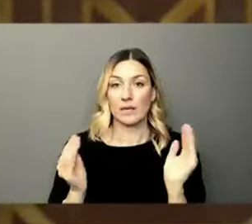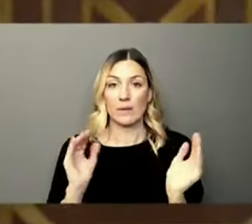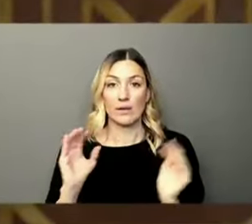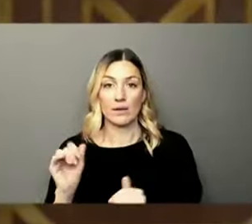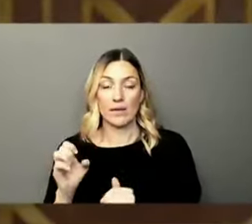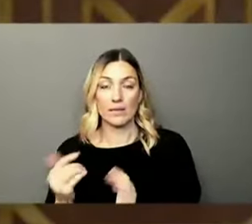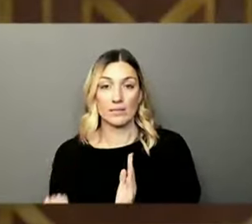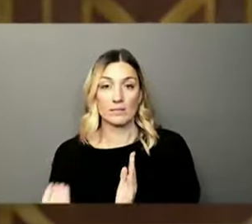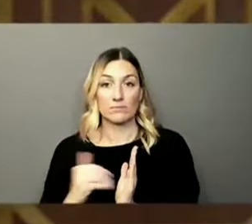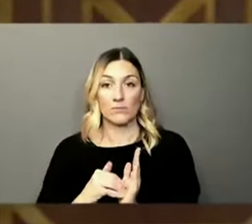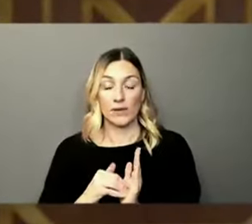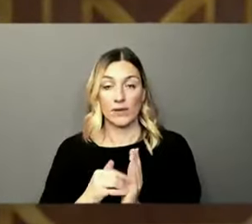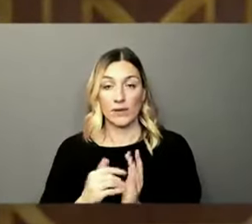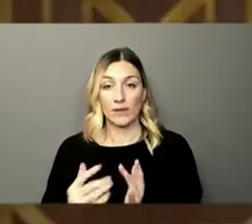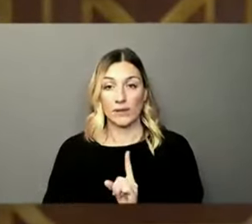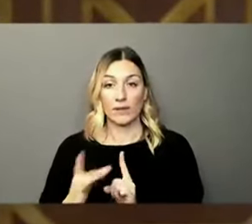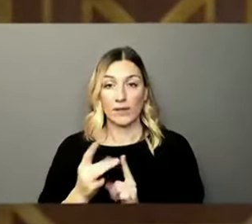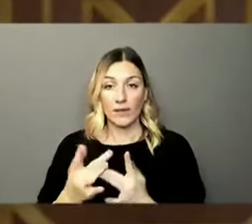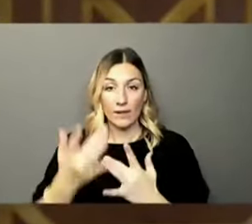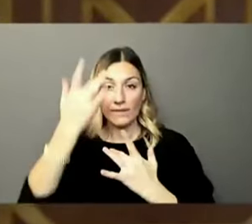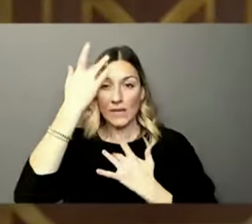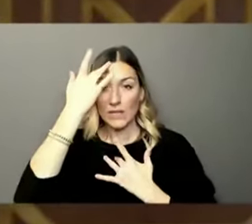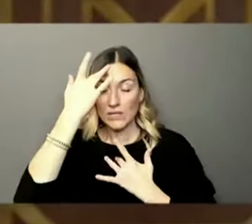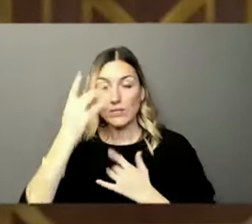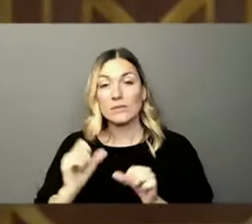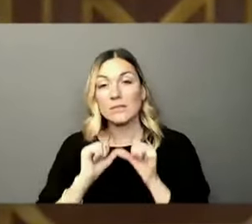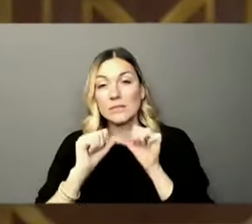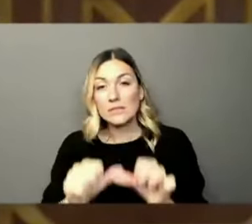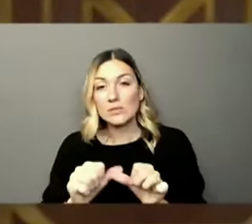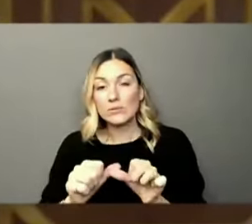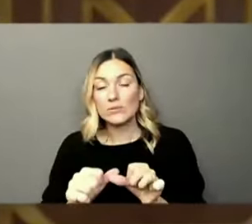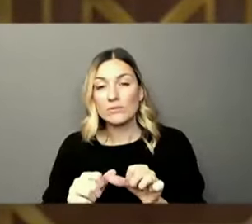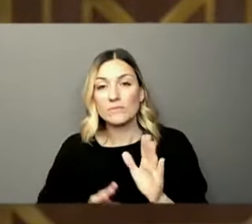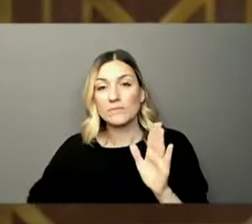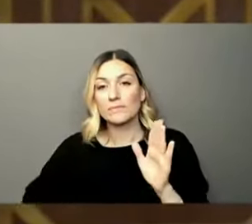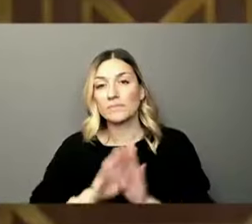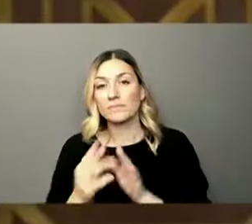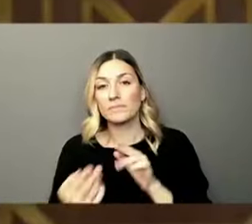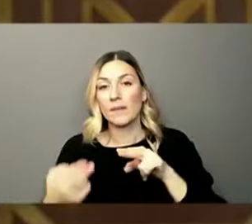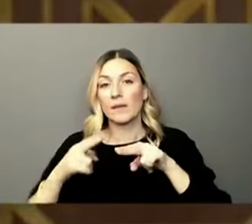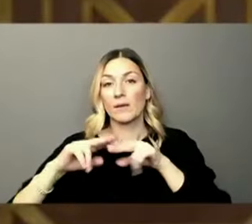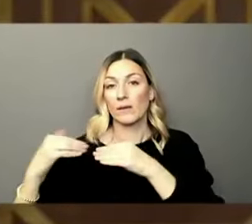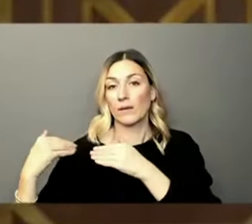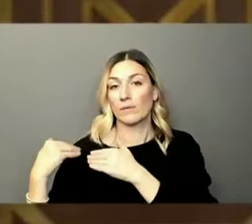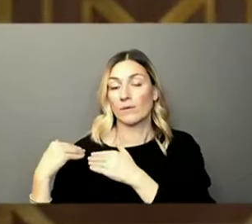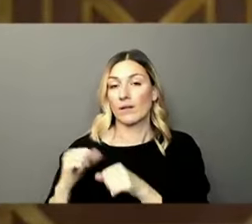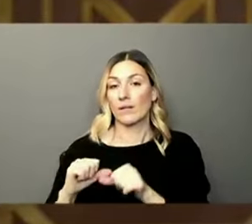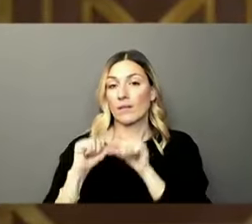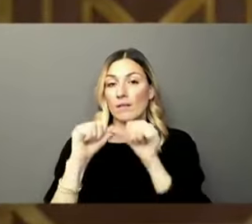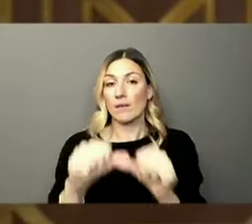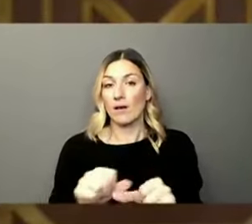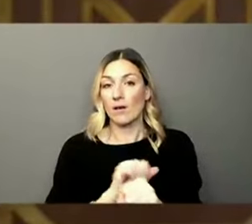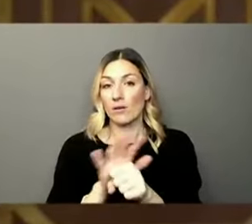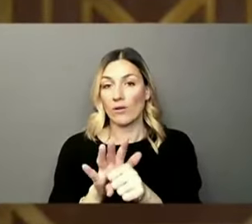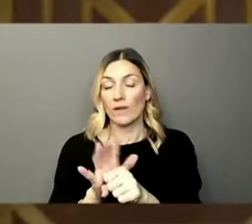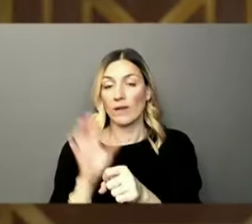reinfection, we are supposed to see continued rise in the burden of long COVID until we find better ways to prevent it and treat